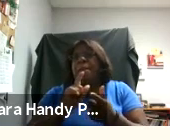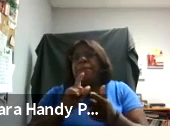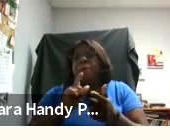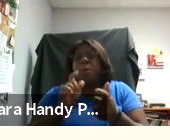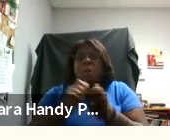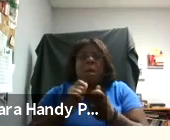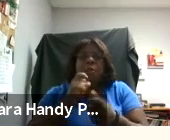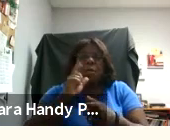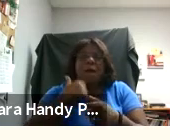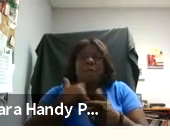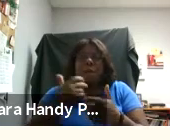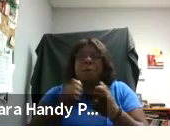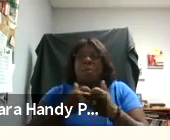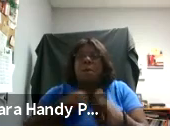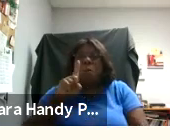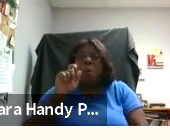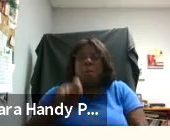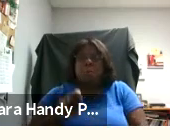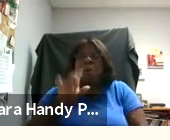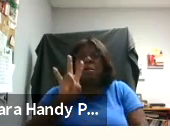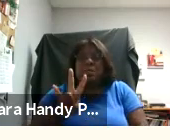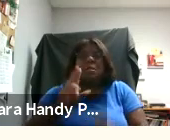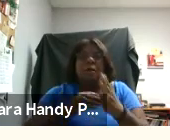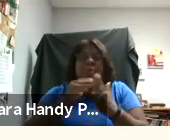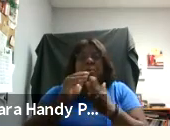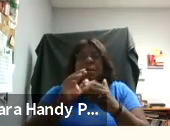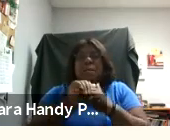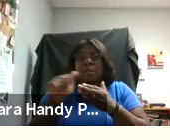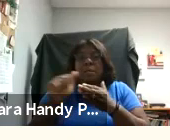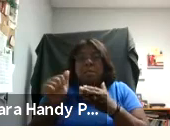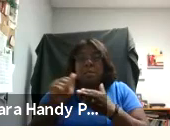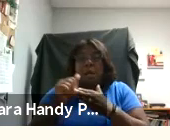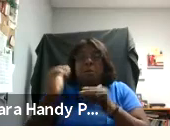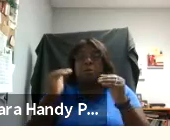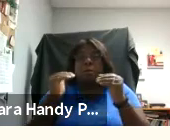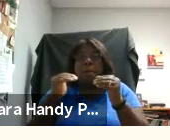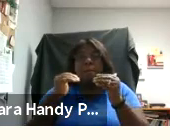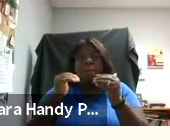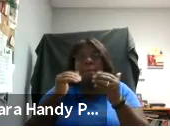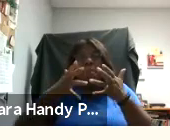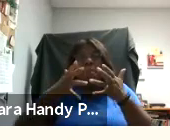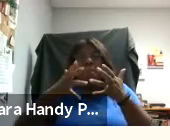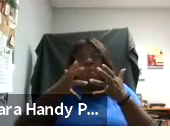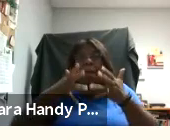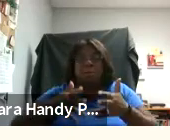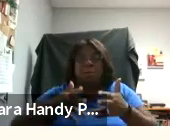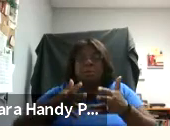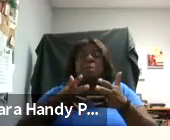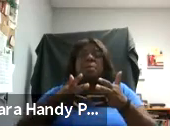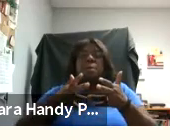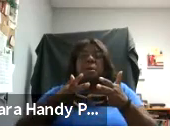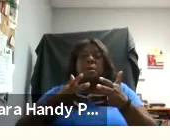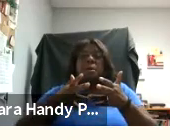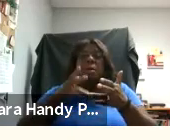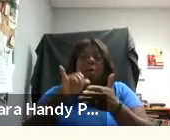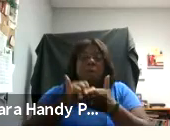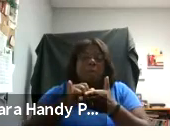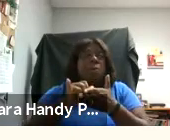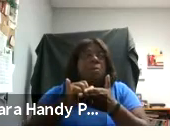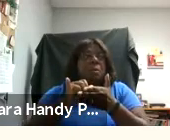had that. $1.7 million balance. That was significantly impacted